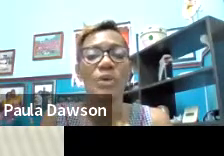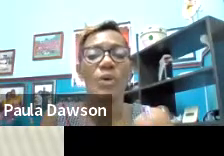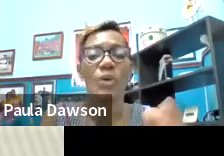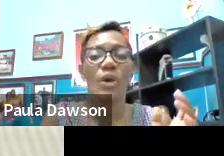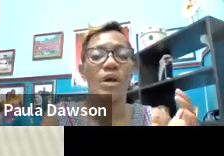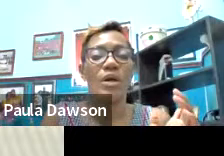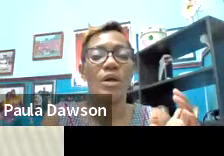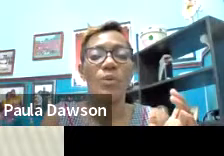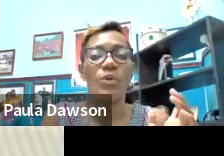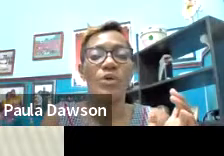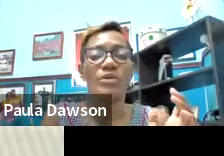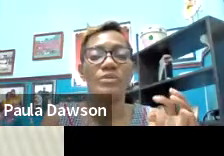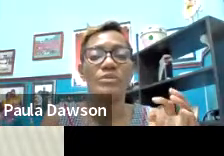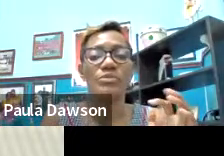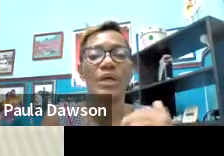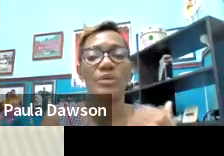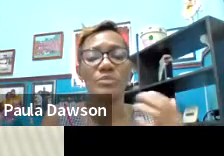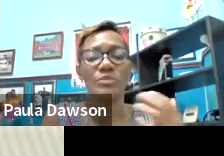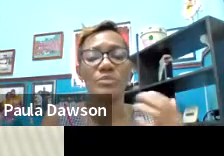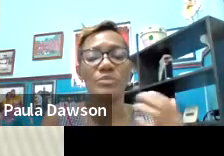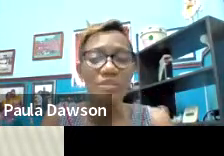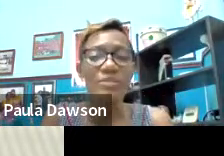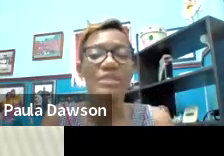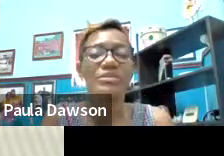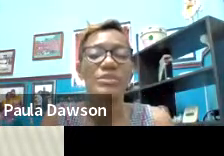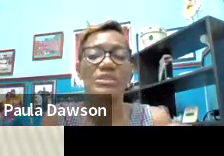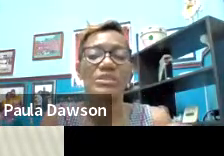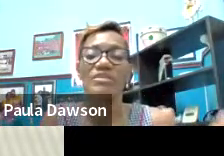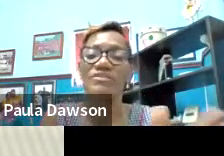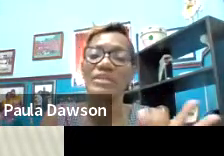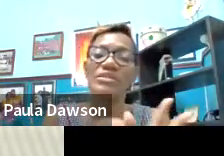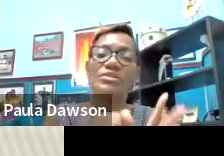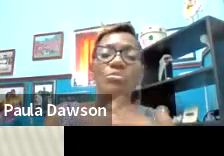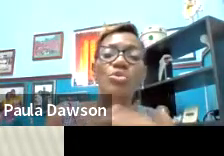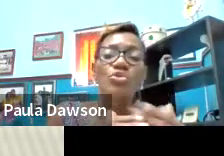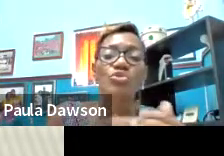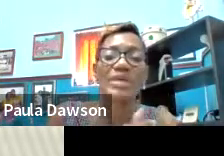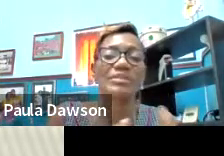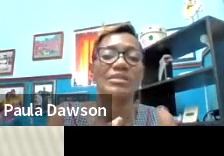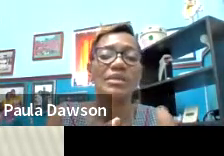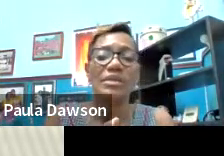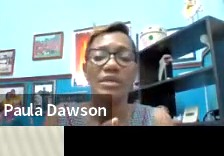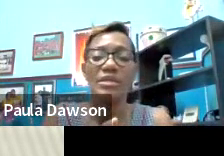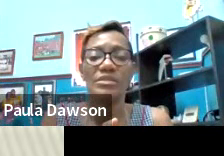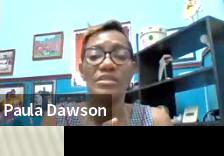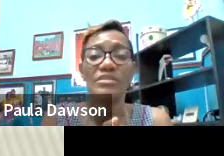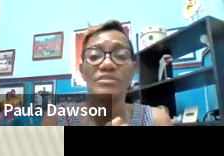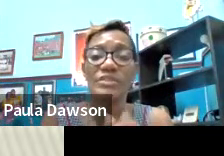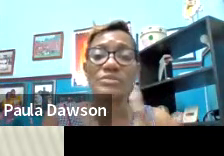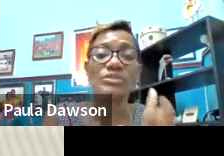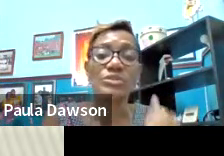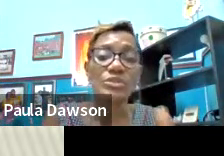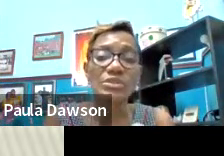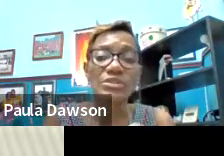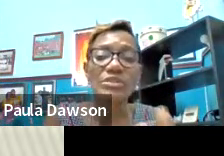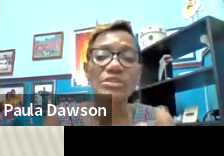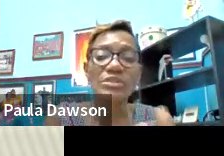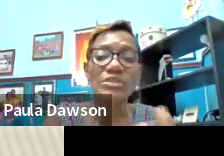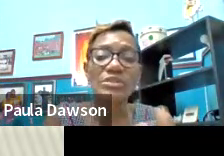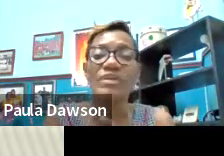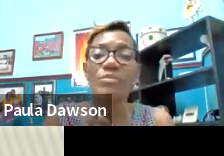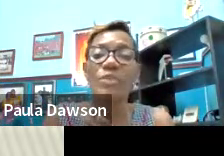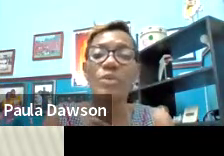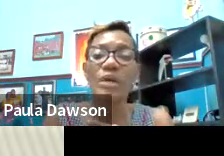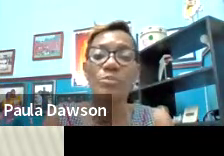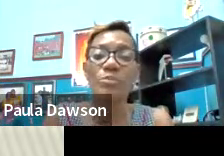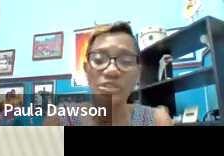contractures or disfigurement, which can affect the movement. It can interfere with nursing. It